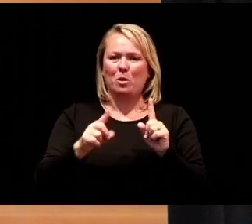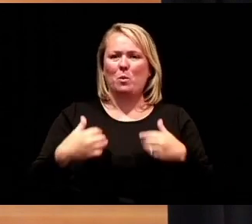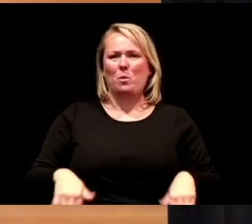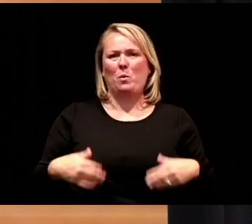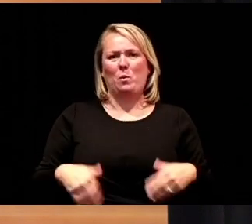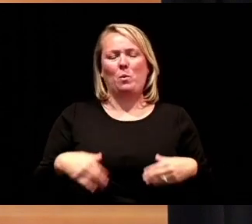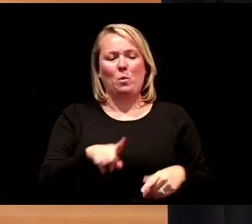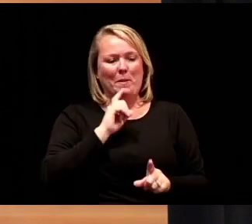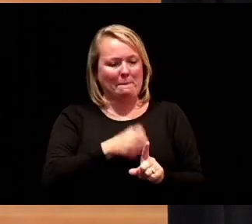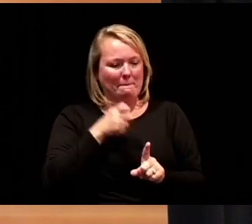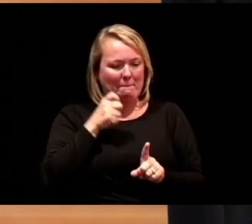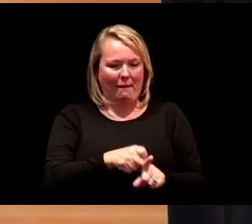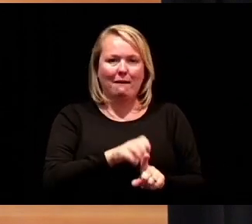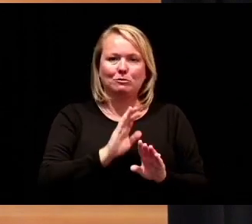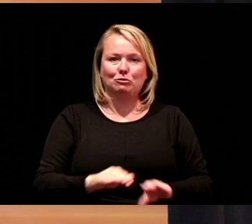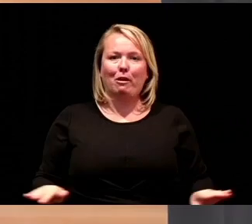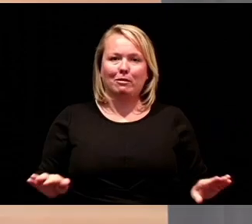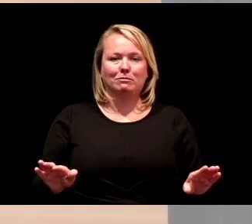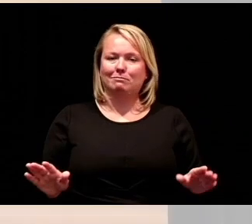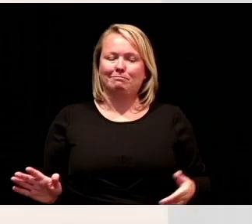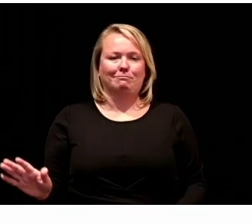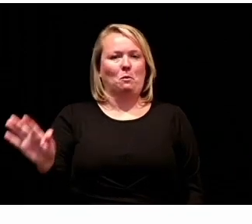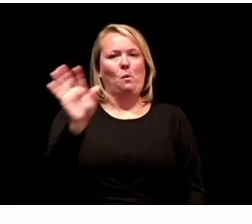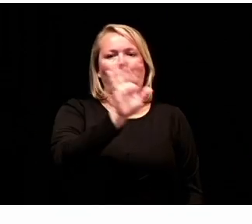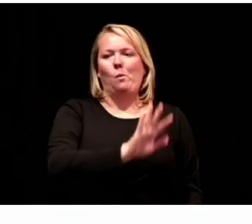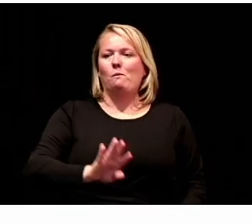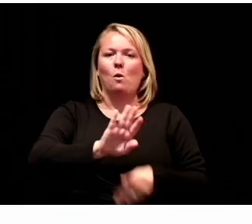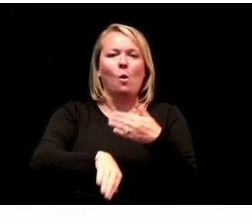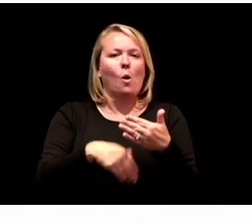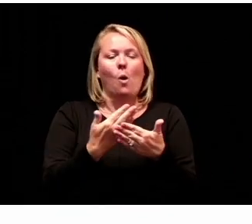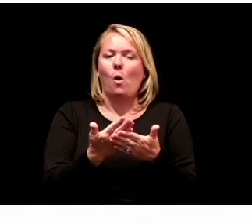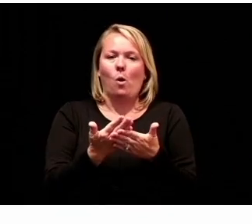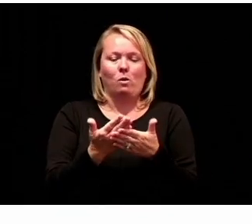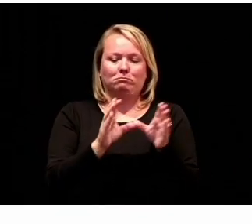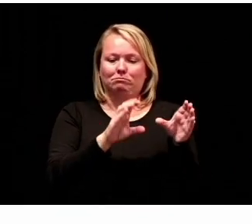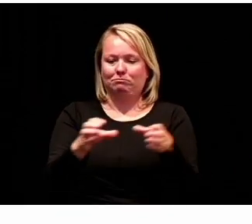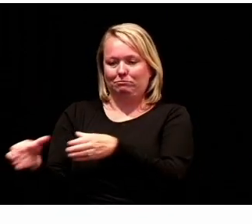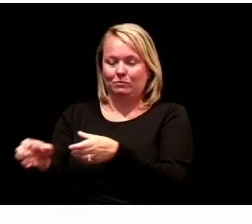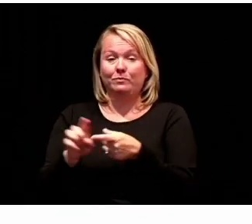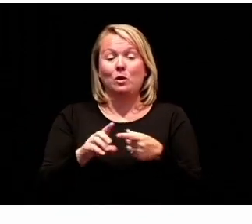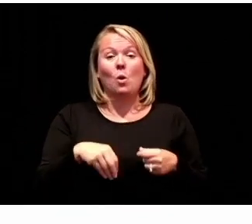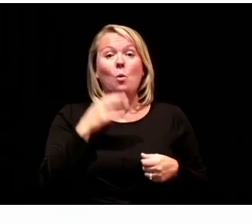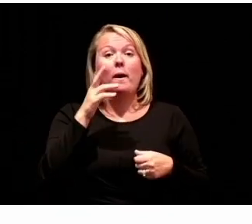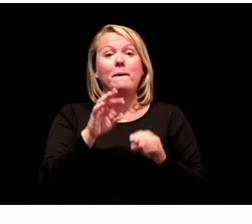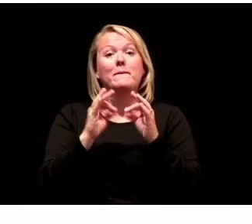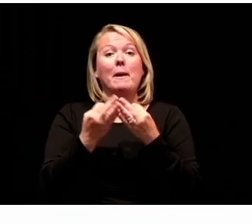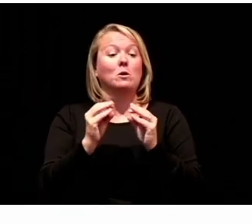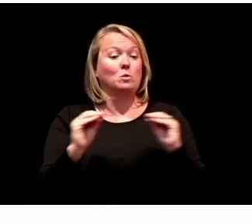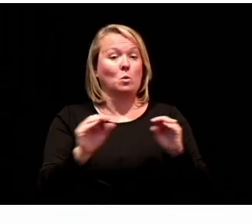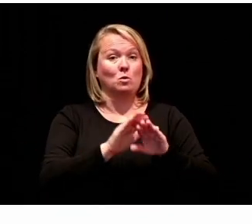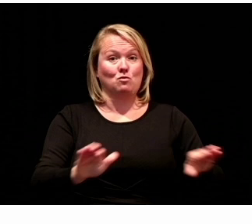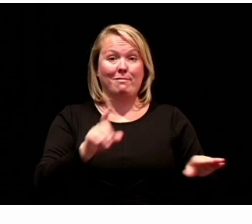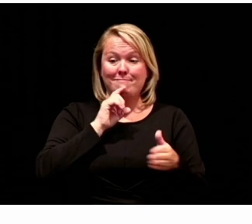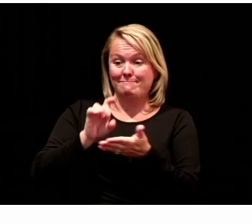face a disproportionate burden. White renters' fair share of renters are 36%, but only 30% of the evictions. Black population